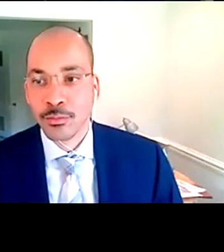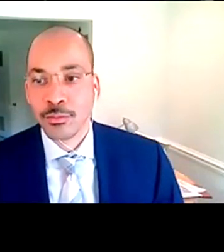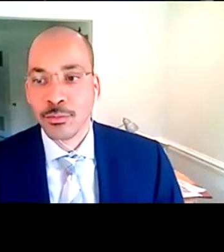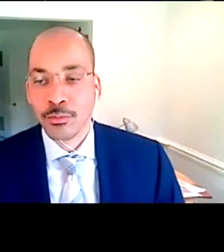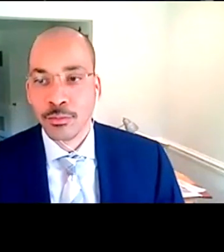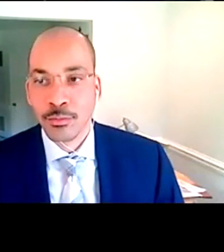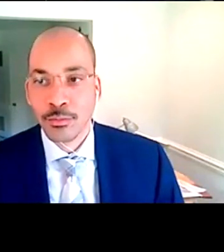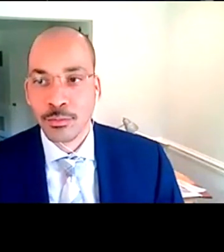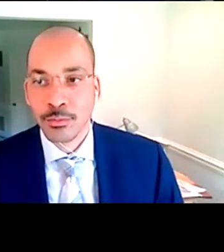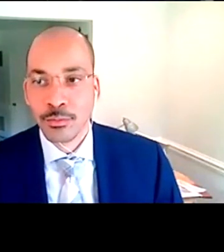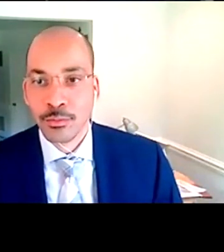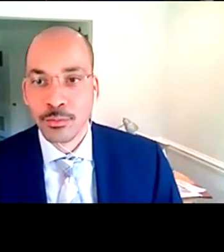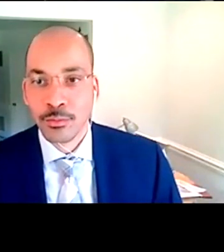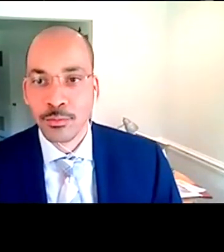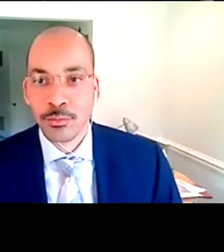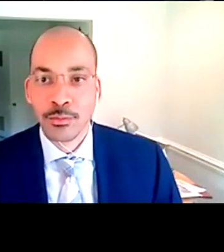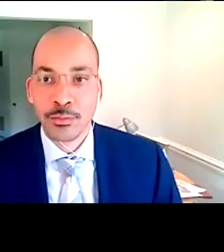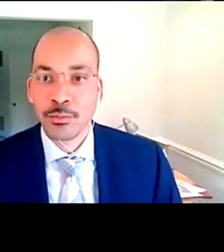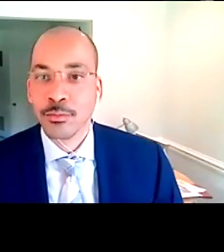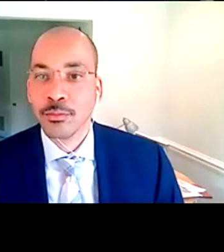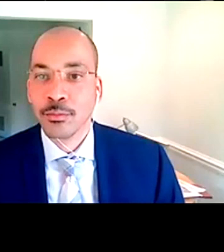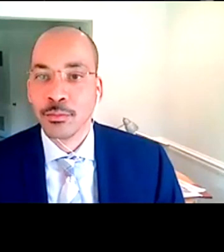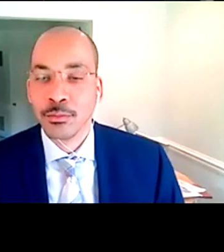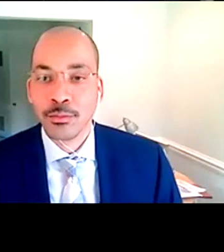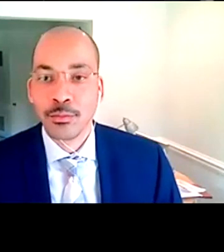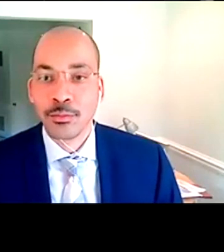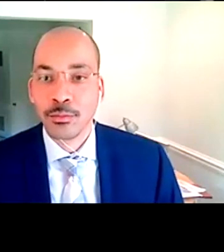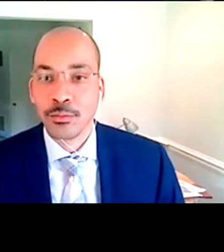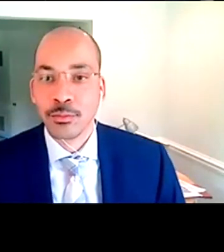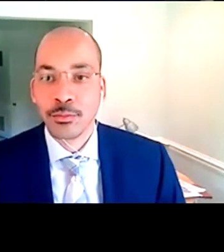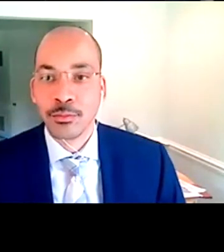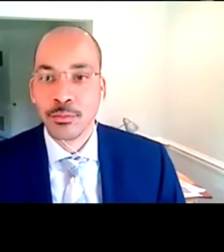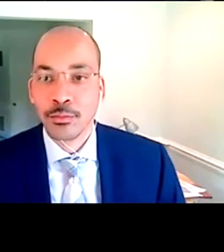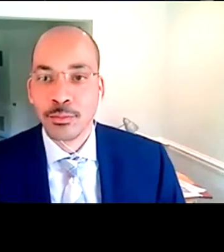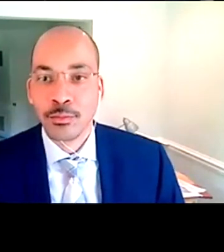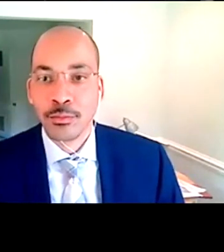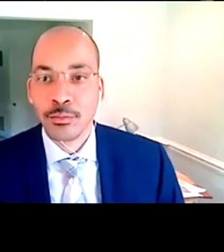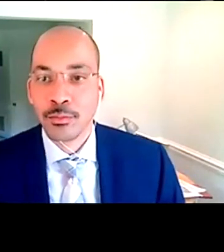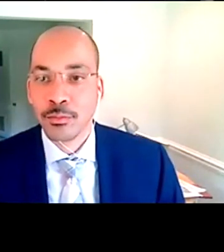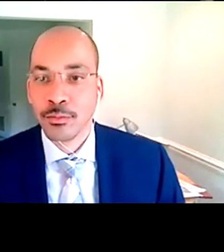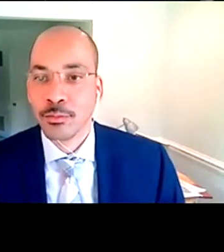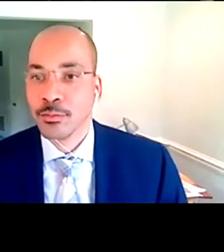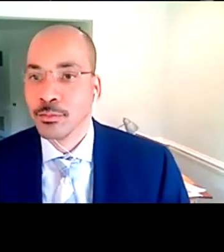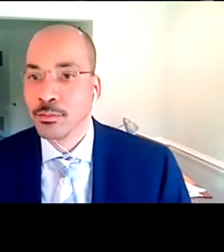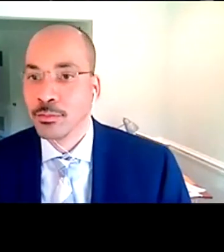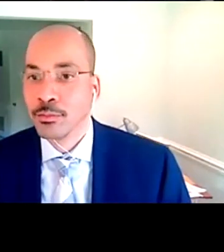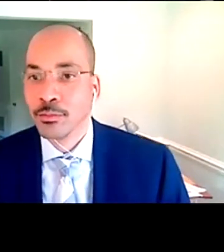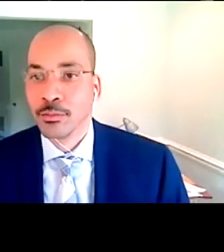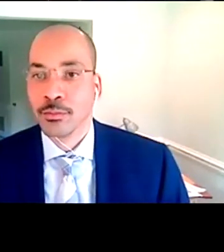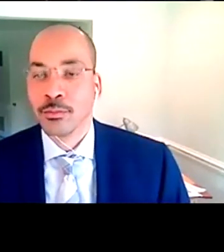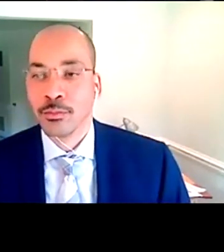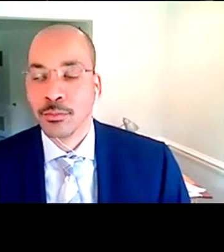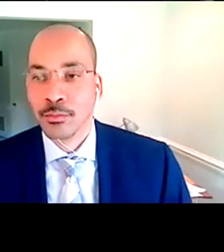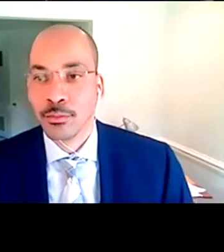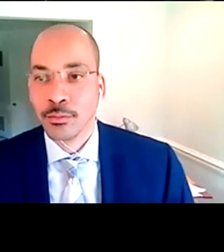questions that have been coming since the minute we started, clearly we have some gaps that we need to fill in. So the next time we